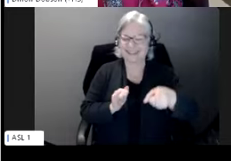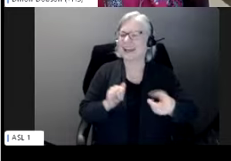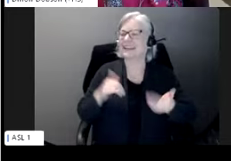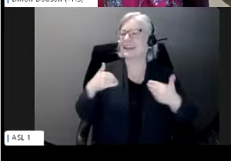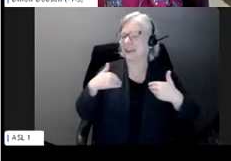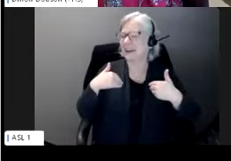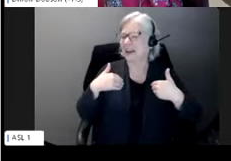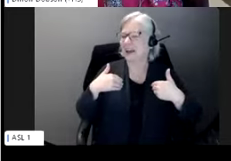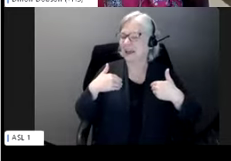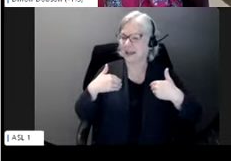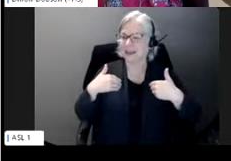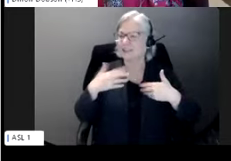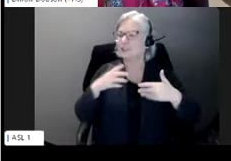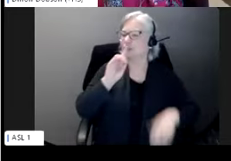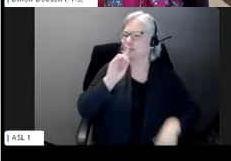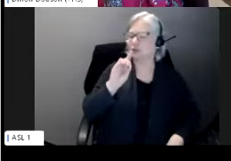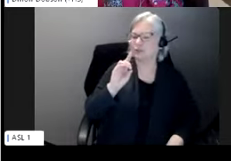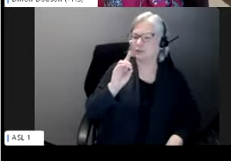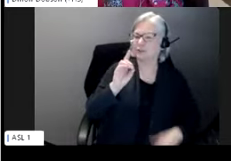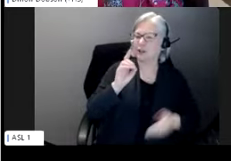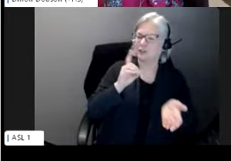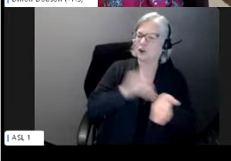you at another time.